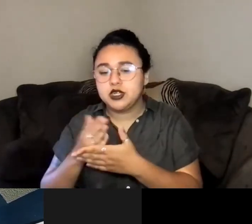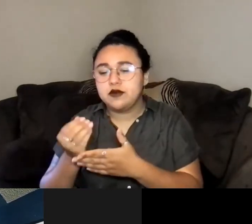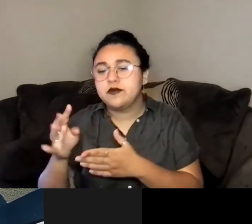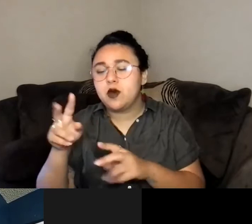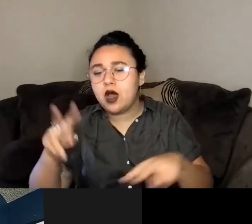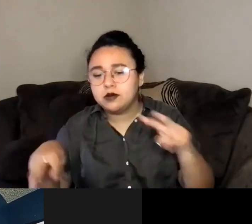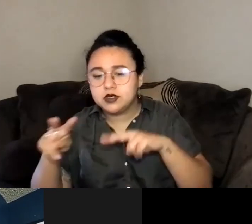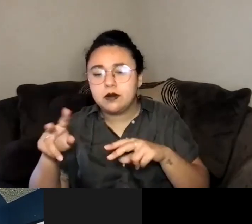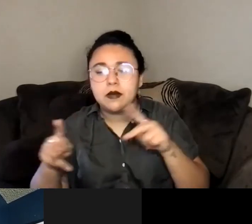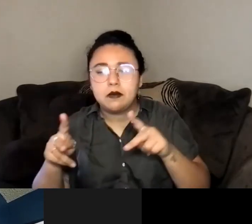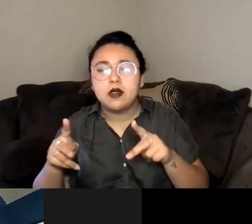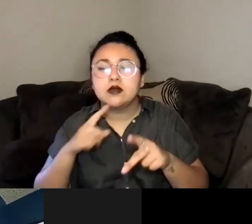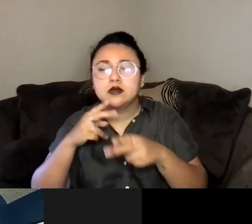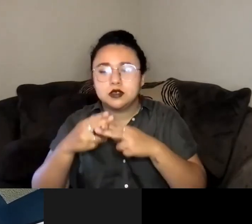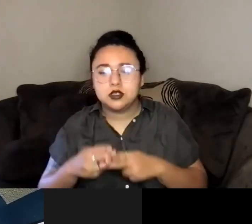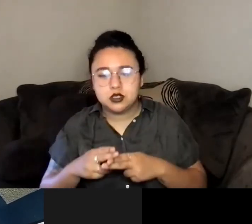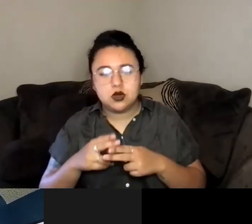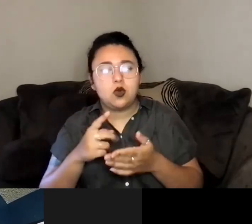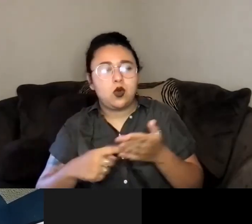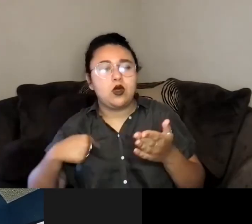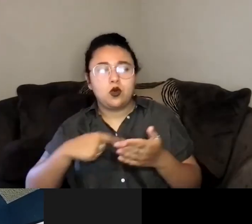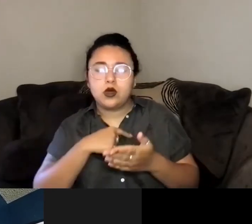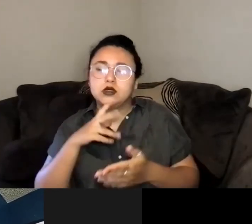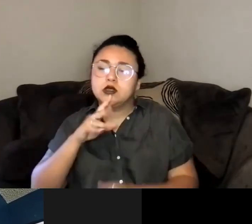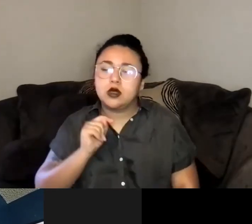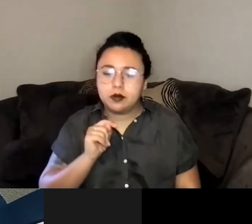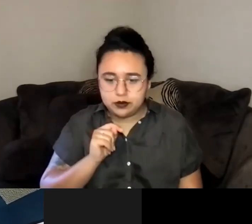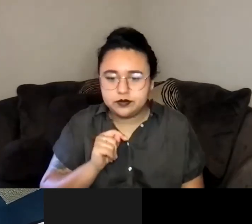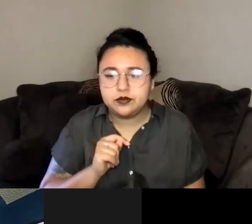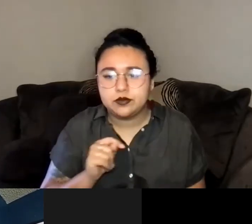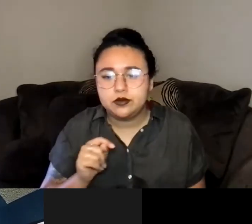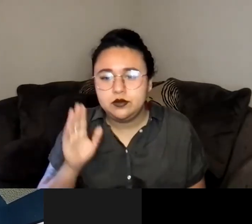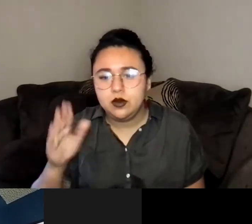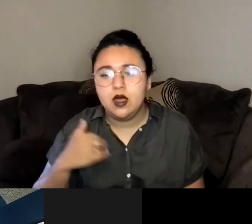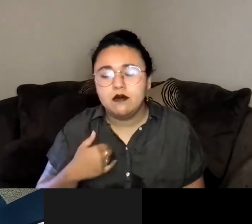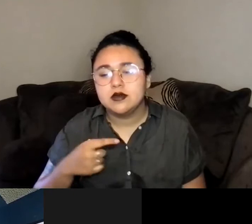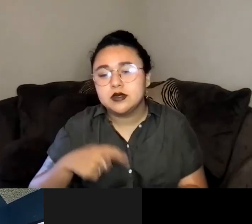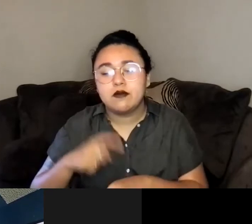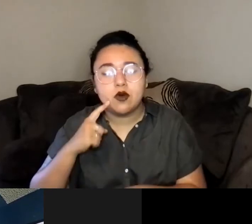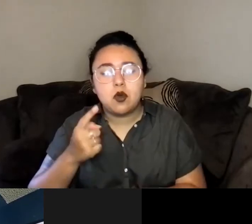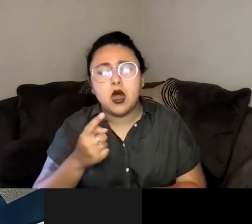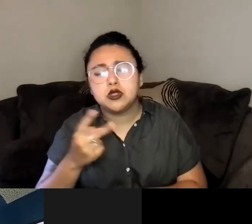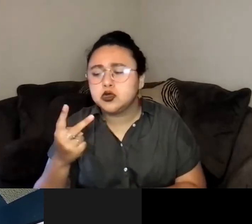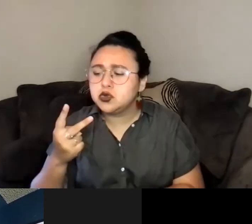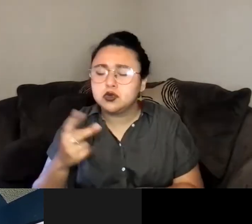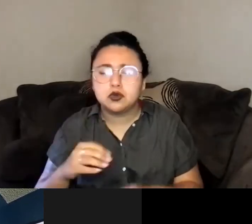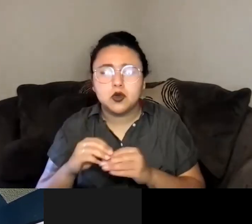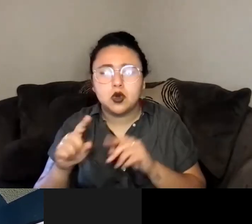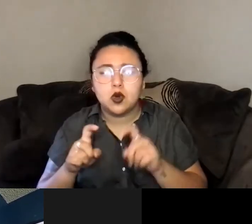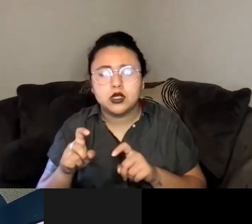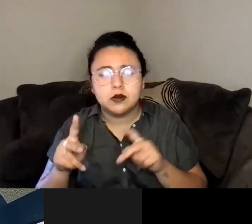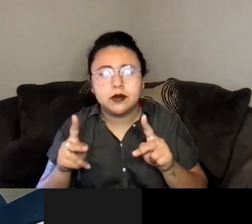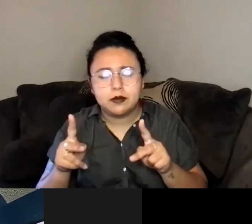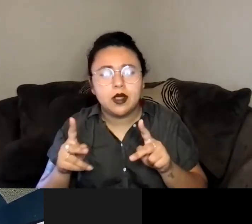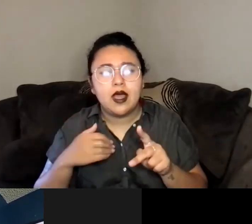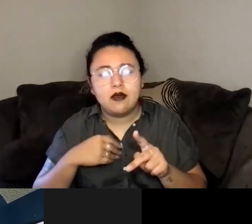of observations that people have made here regarding the things that we're talking about. And then we'll probably have time for one or two more questions if folks have direct questions that they want to